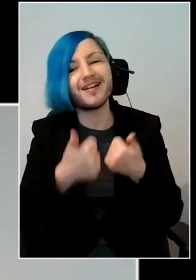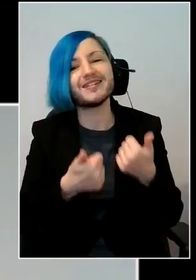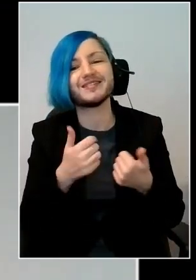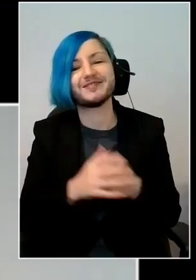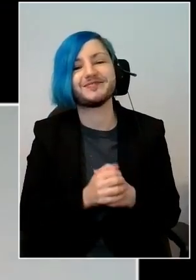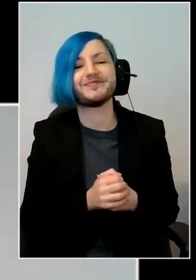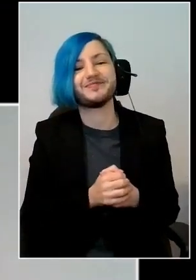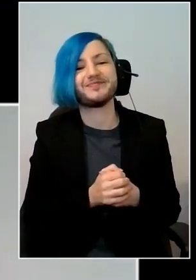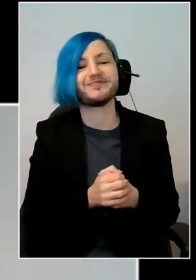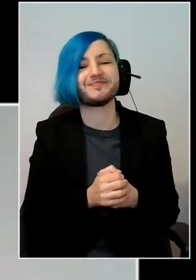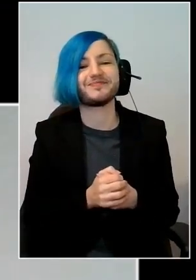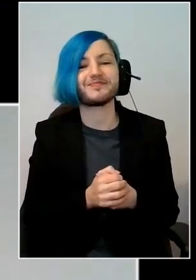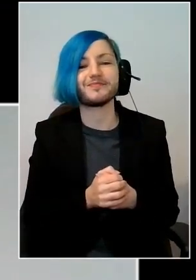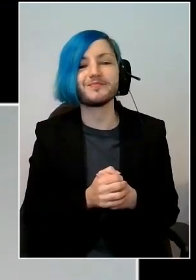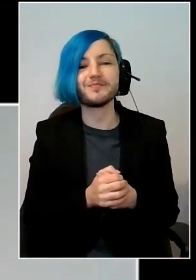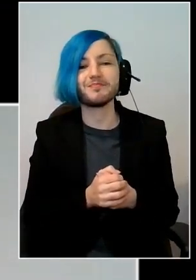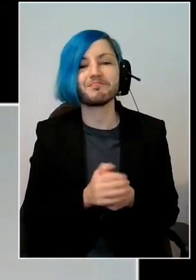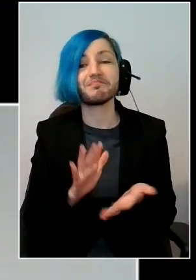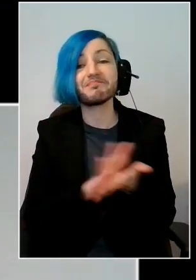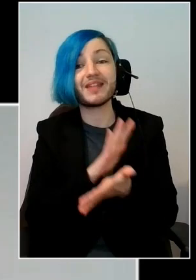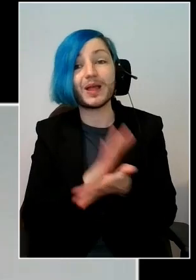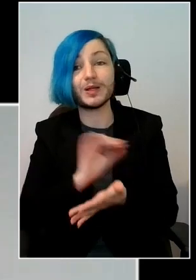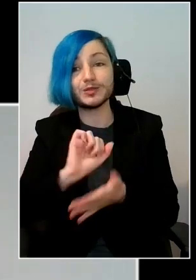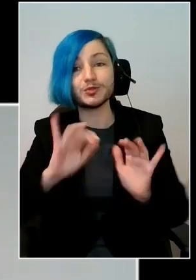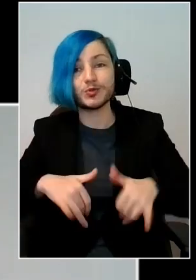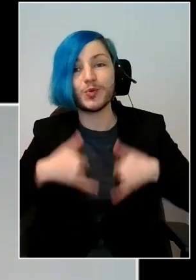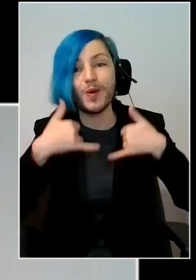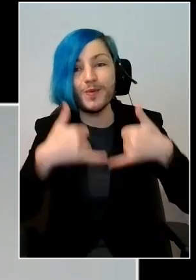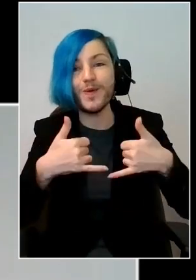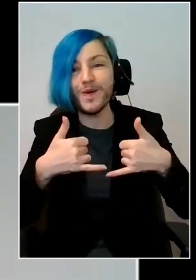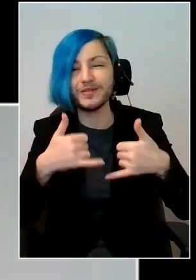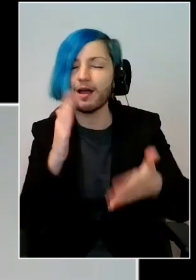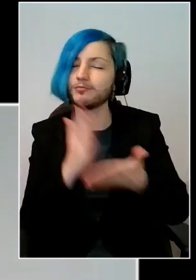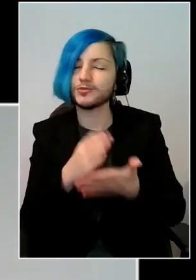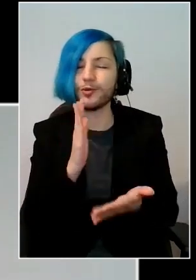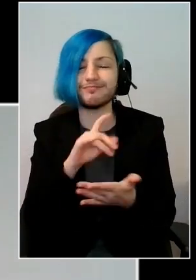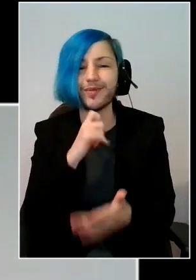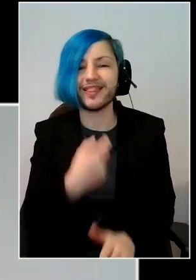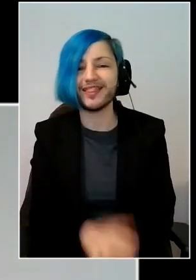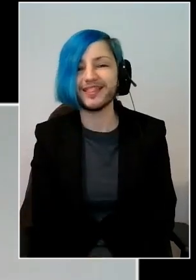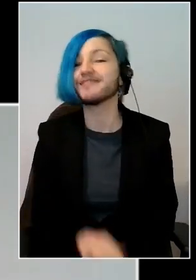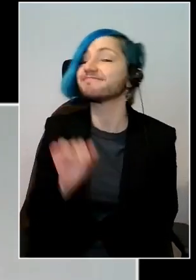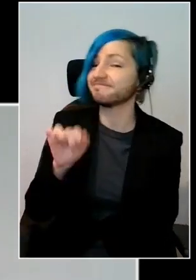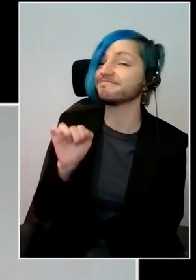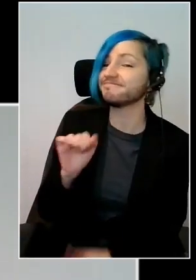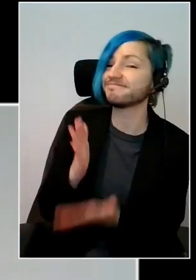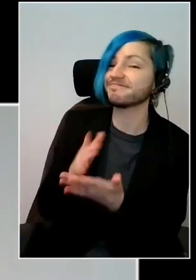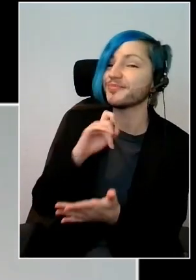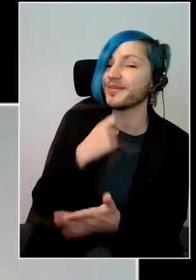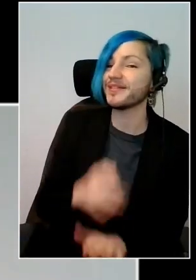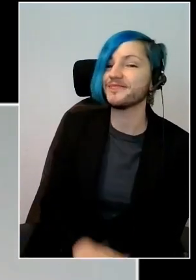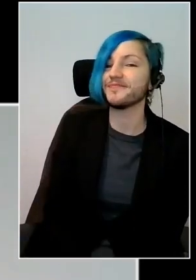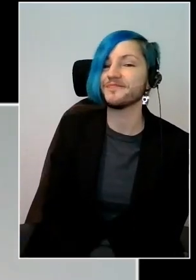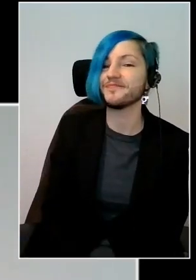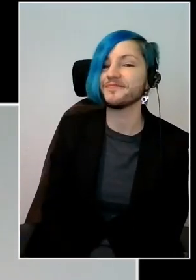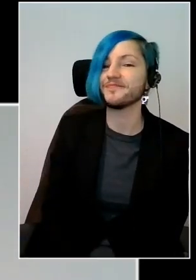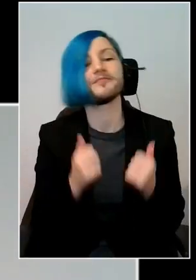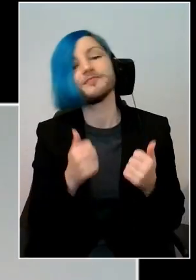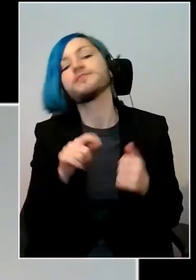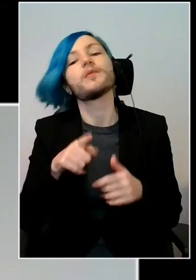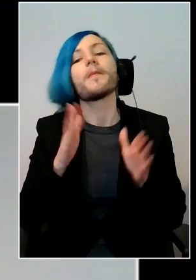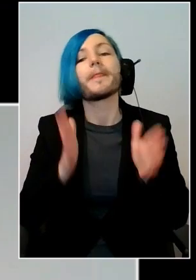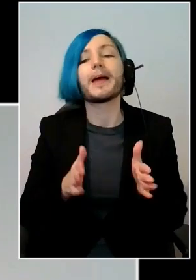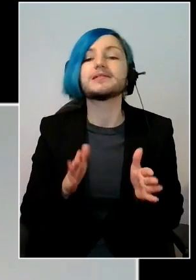you. Thank you, George. Enjoy the award, which I'm sure you will. I shall. So that's the British Army Large Employer